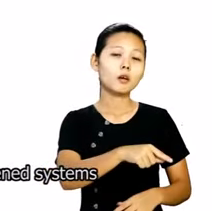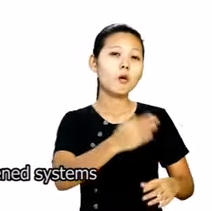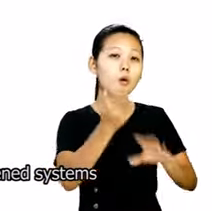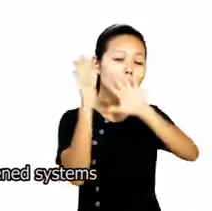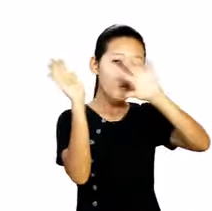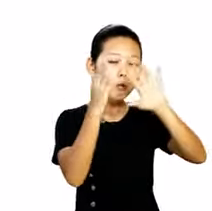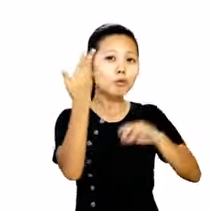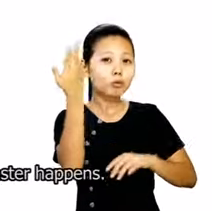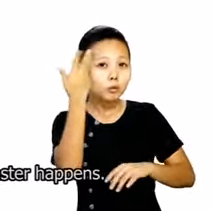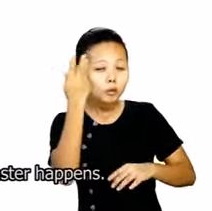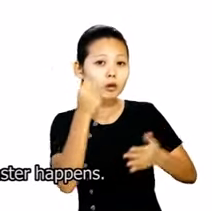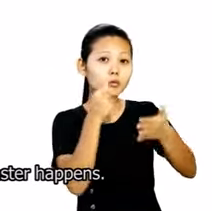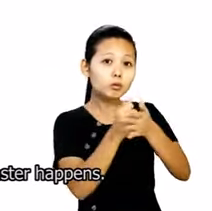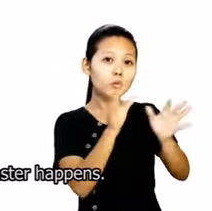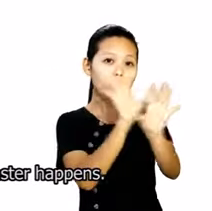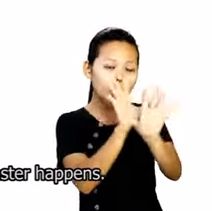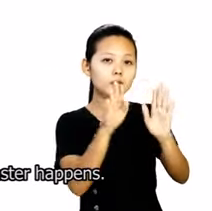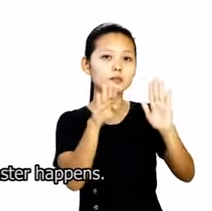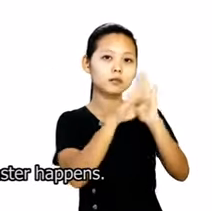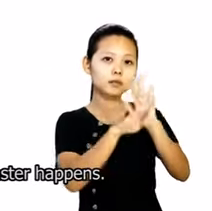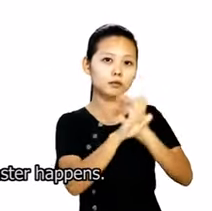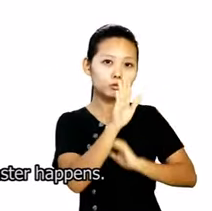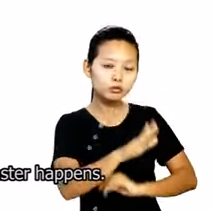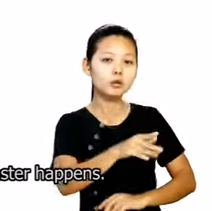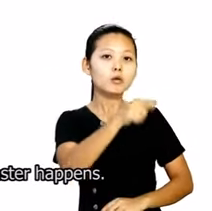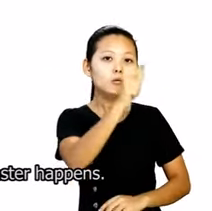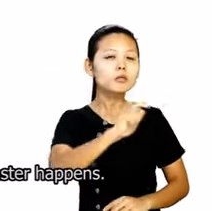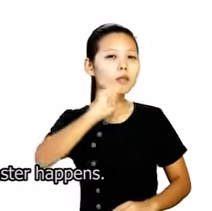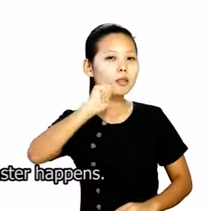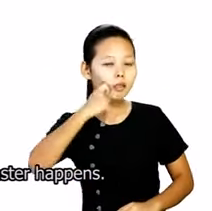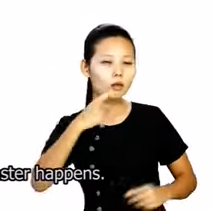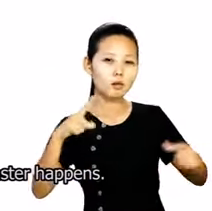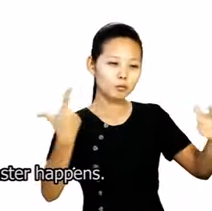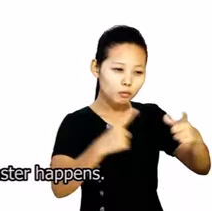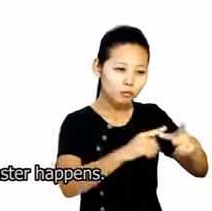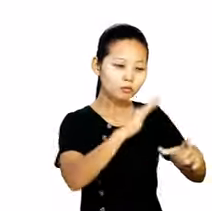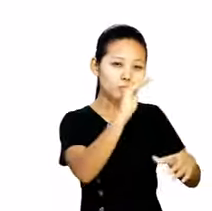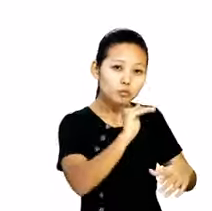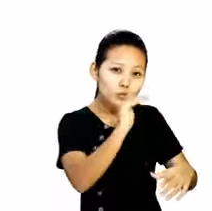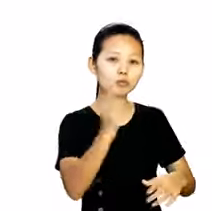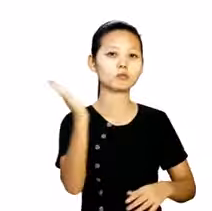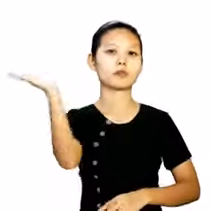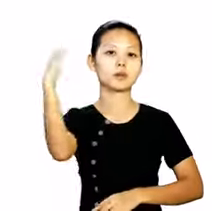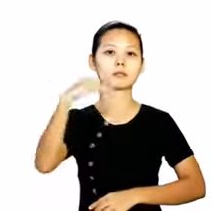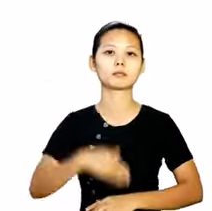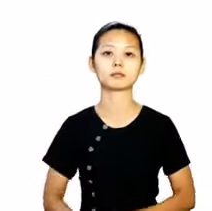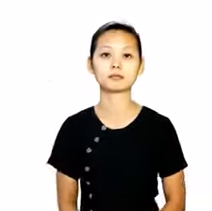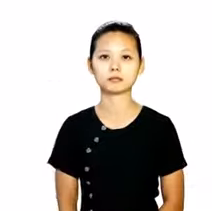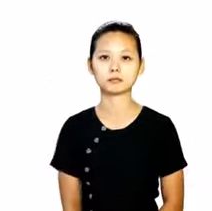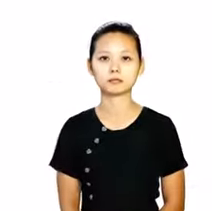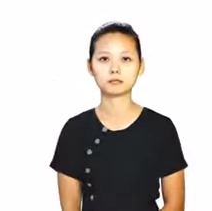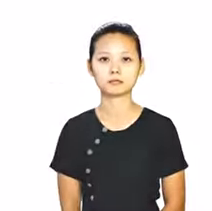strengthened systems, the less they will be affected when a disaster happens.